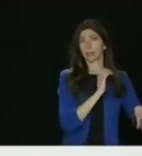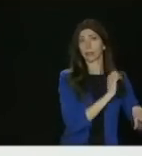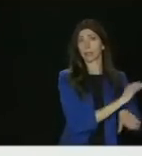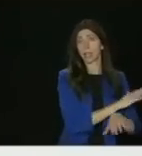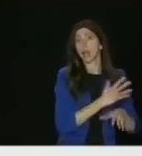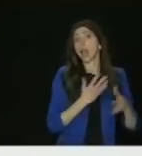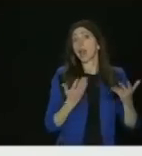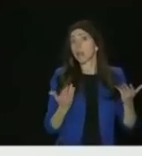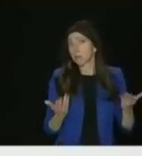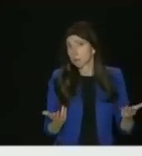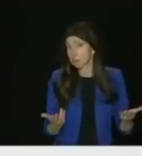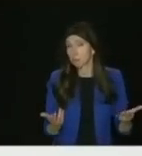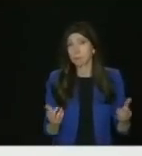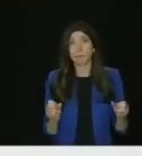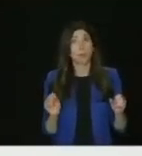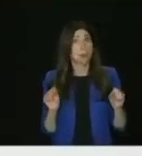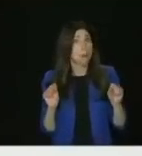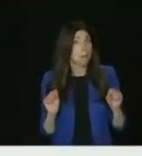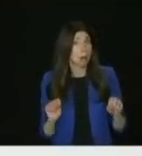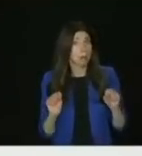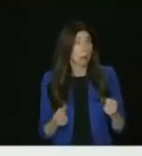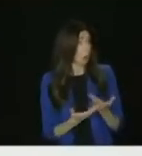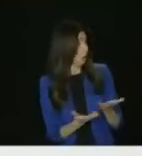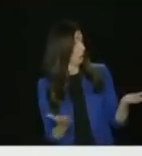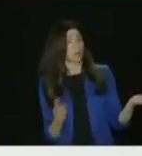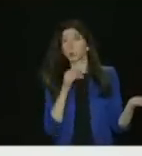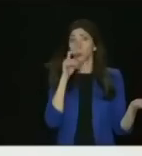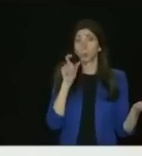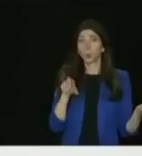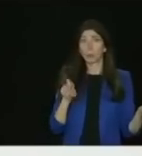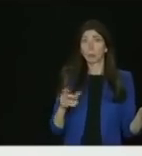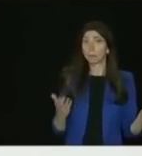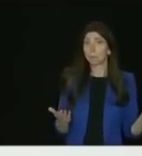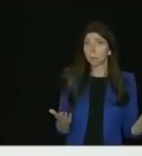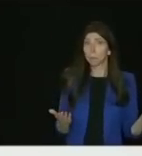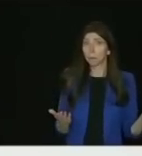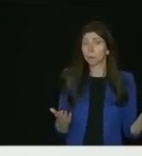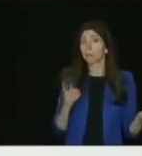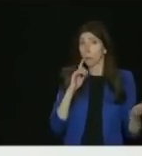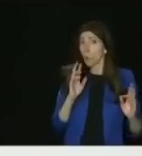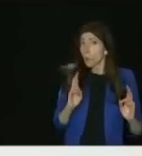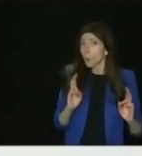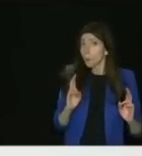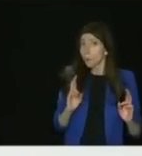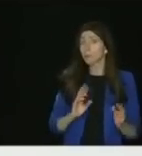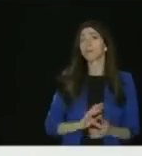will not have to be resorted to, certainly not for very long.